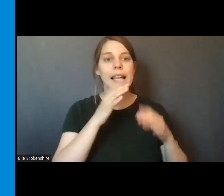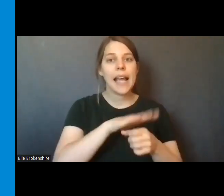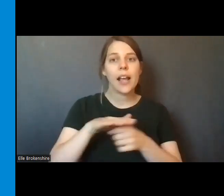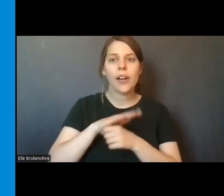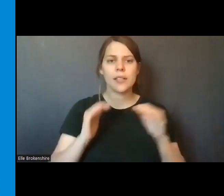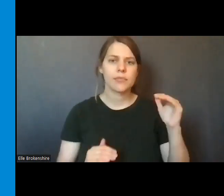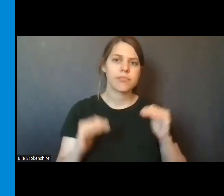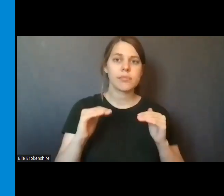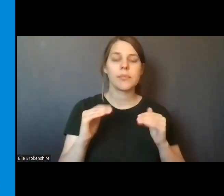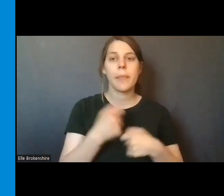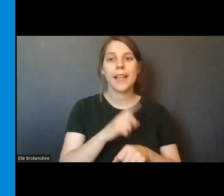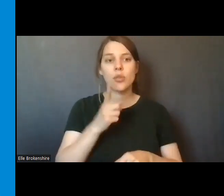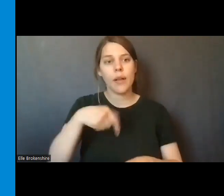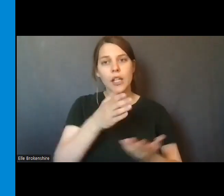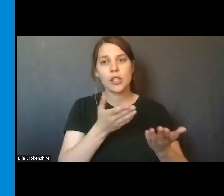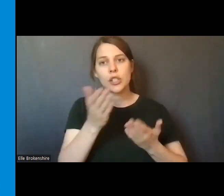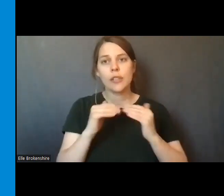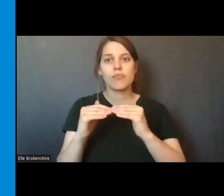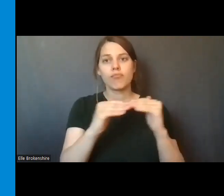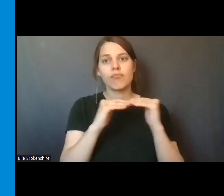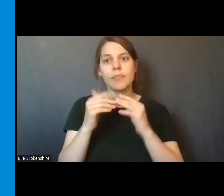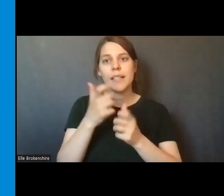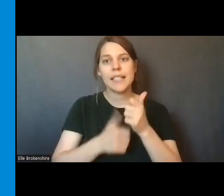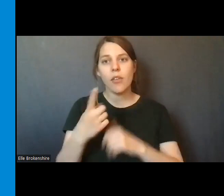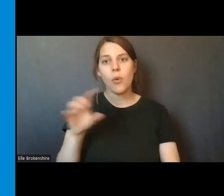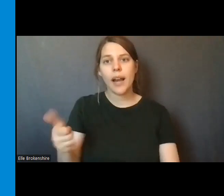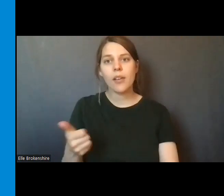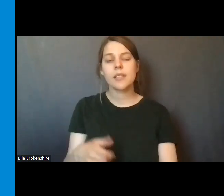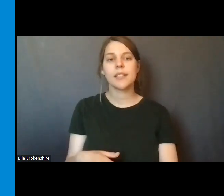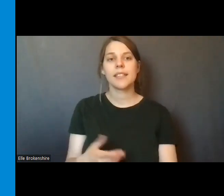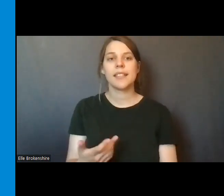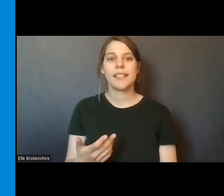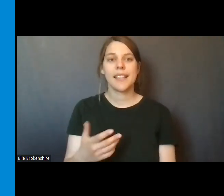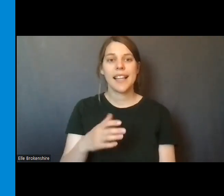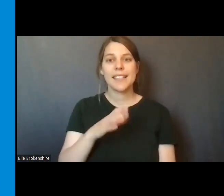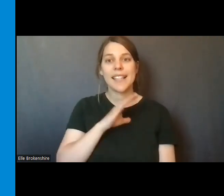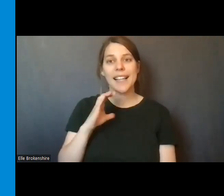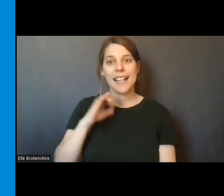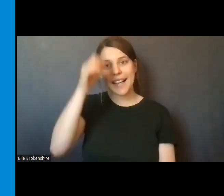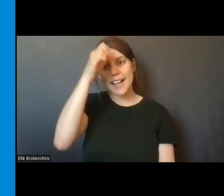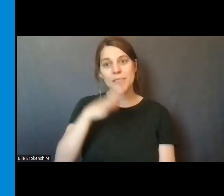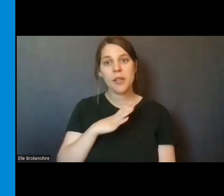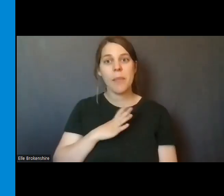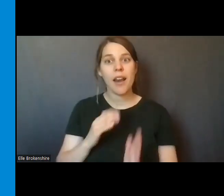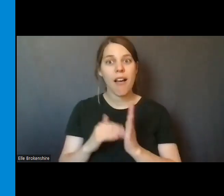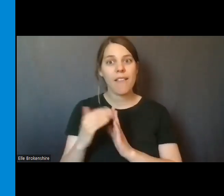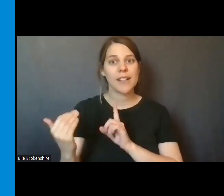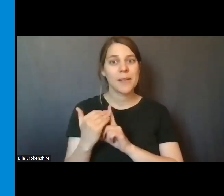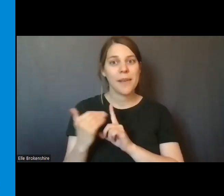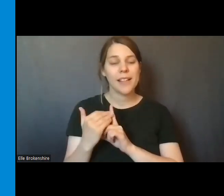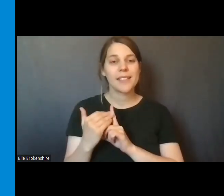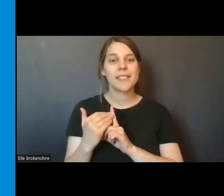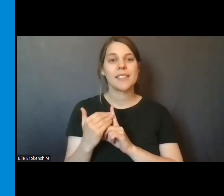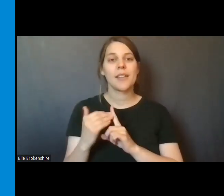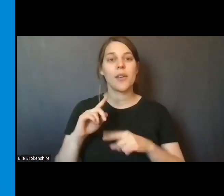else. And hopefully, as the councilman often reminds us, that once we demonstrate that